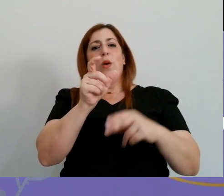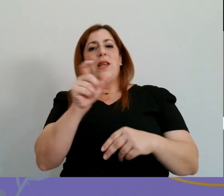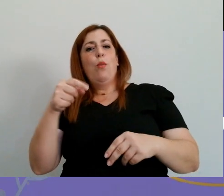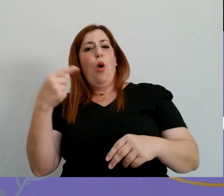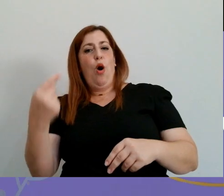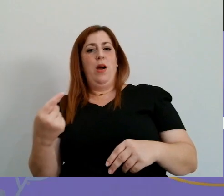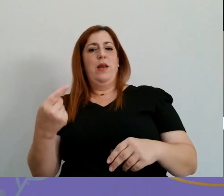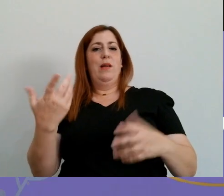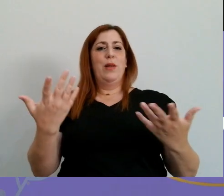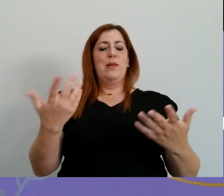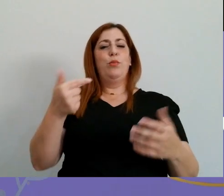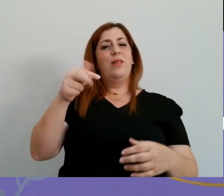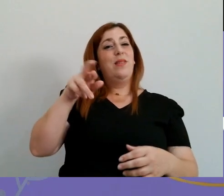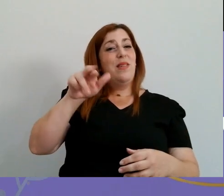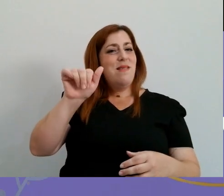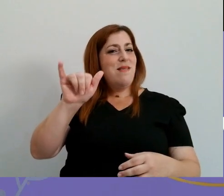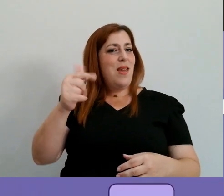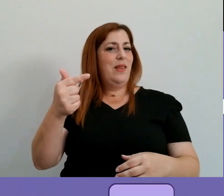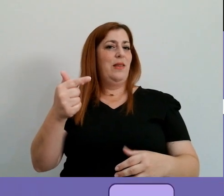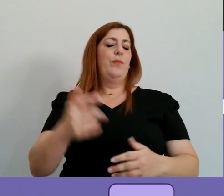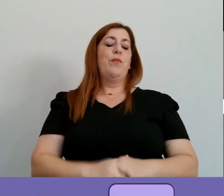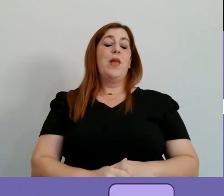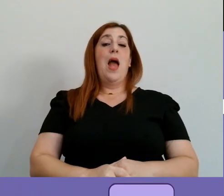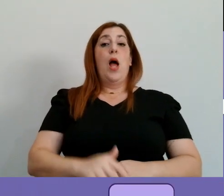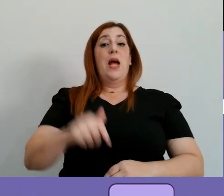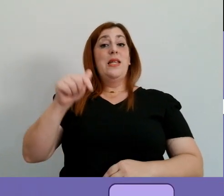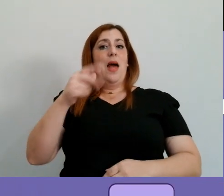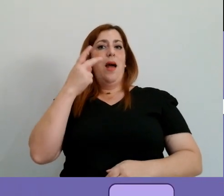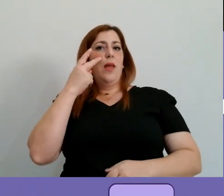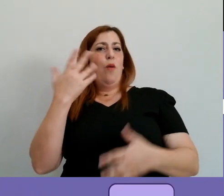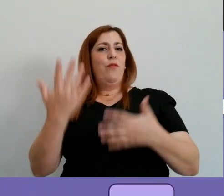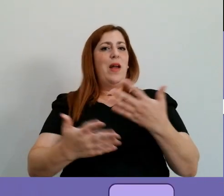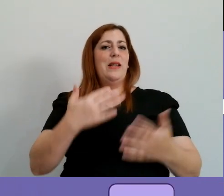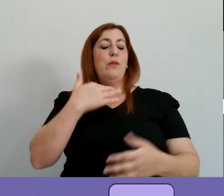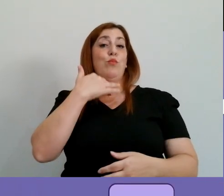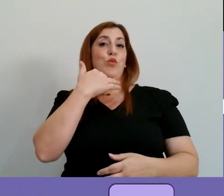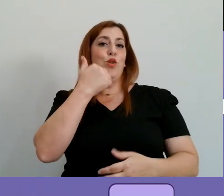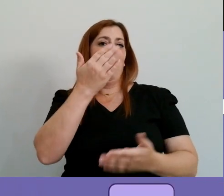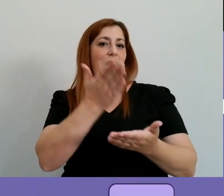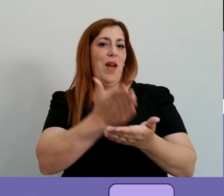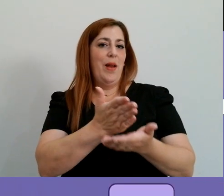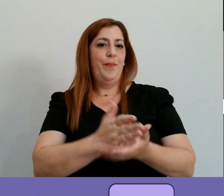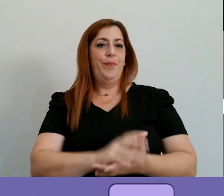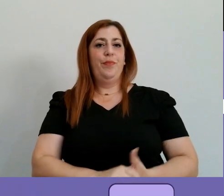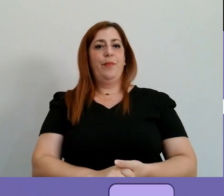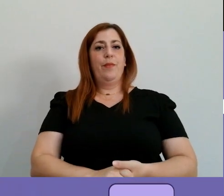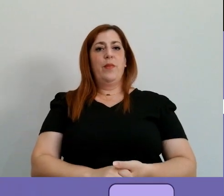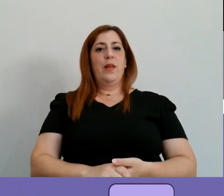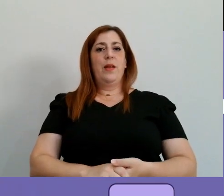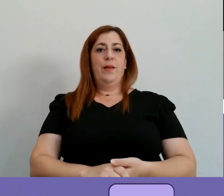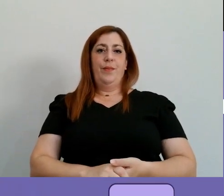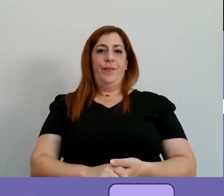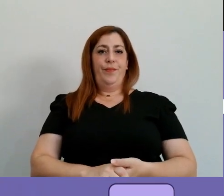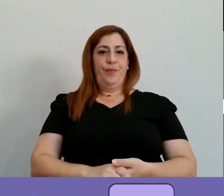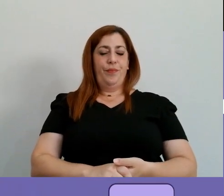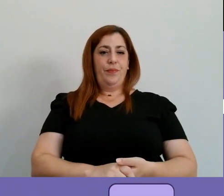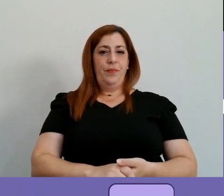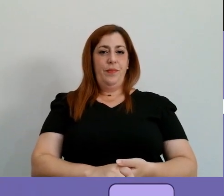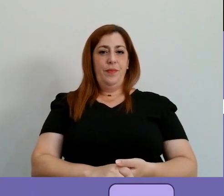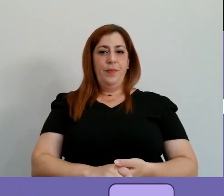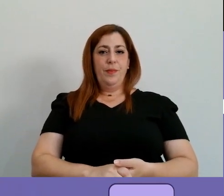on to some myth busting. So number one myth, when people think